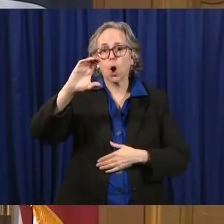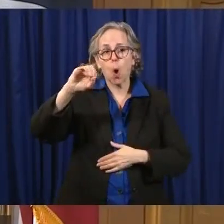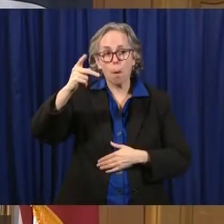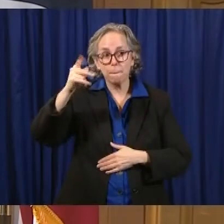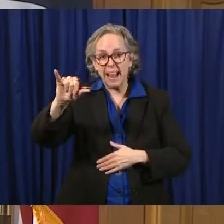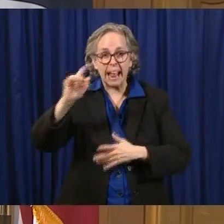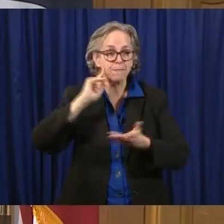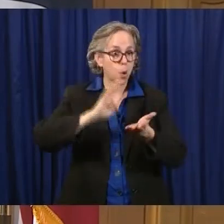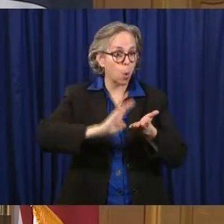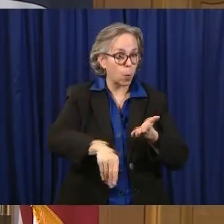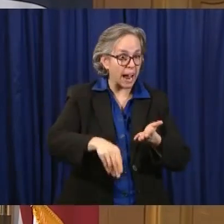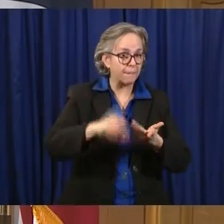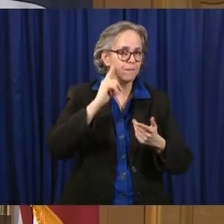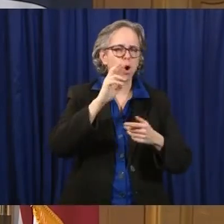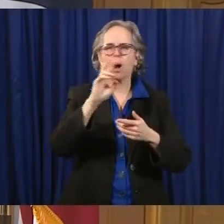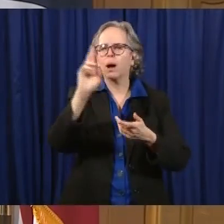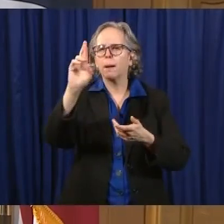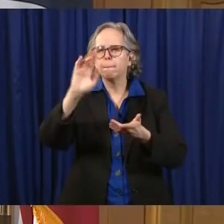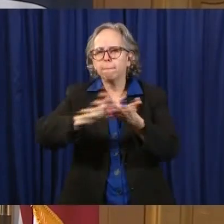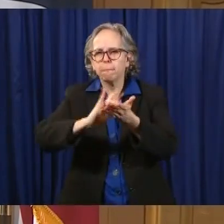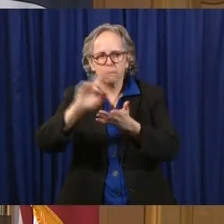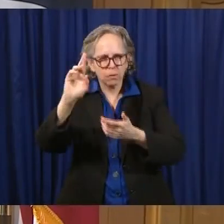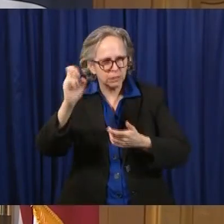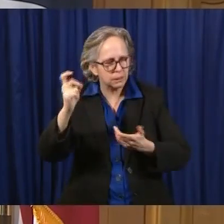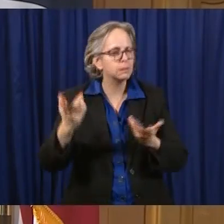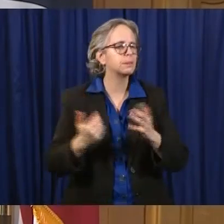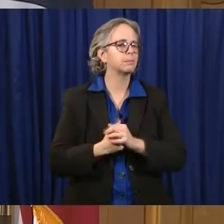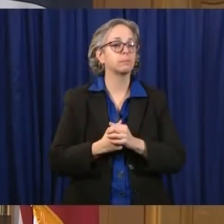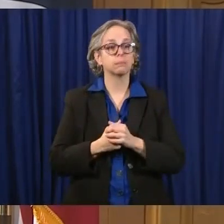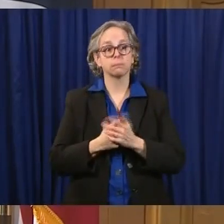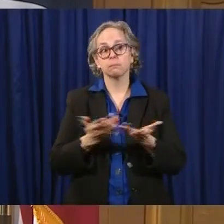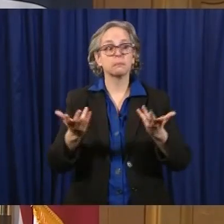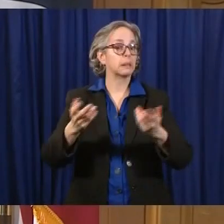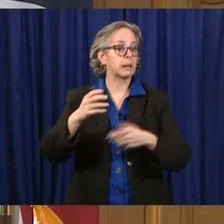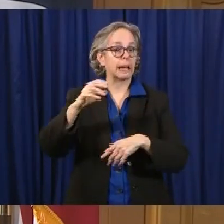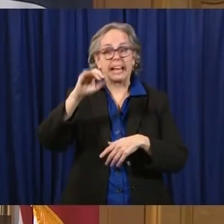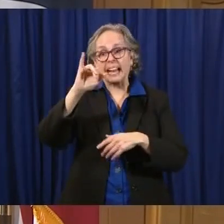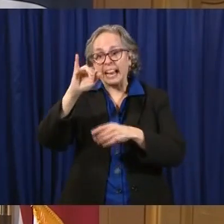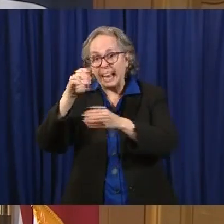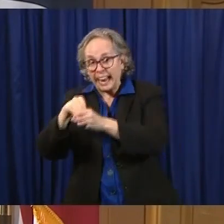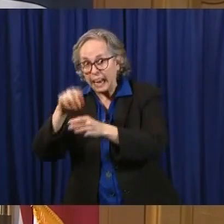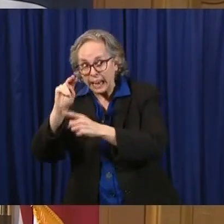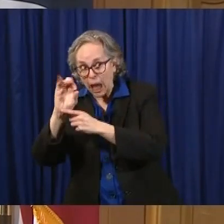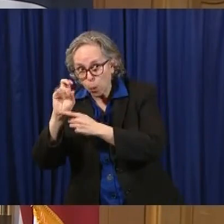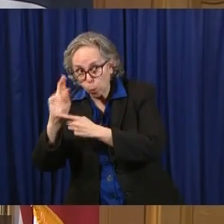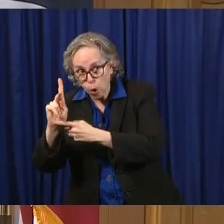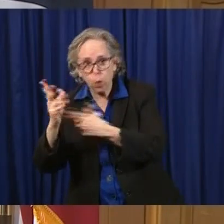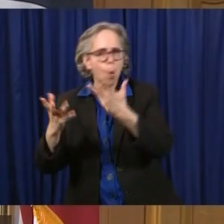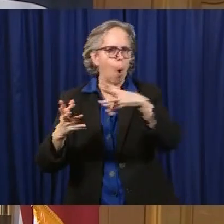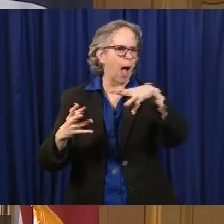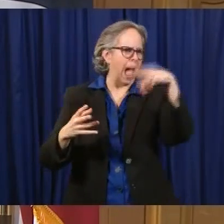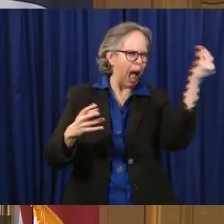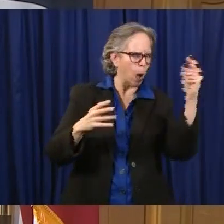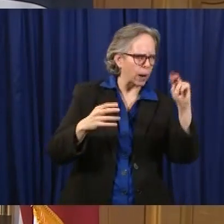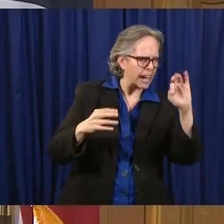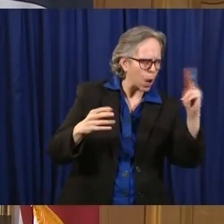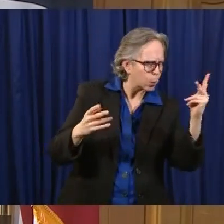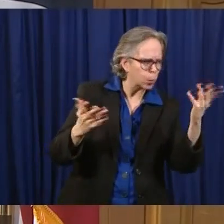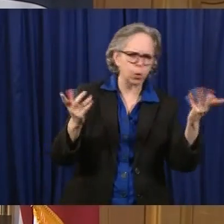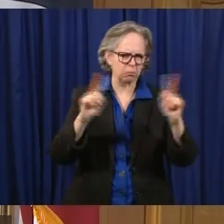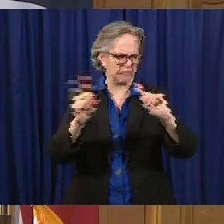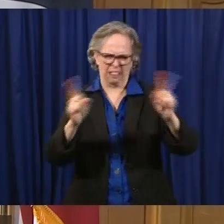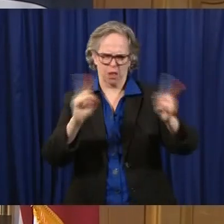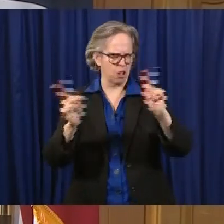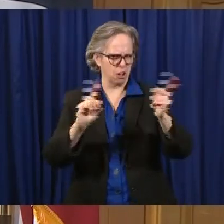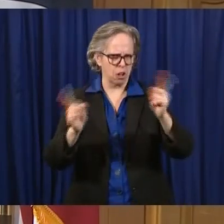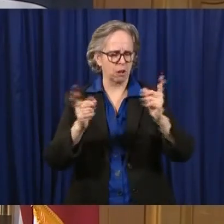and out-of-network pharmacy distinctions, and relaxed prior authorization requirements for most procedures. Today